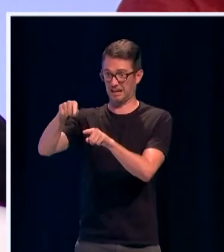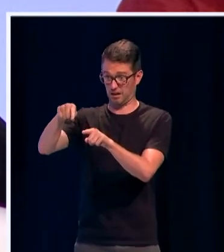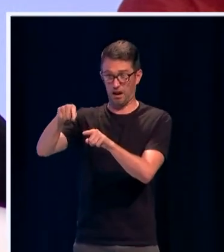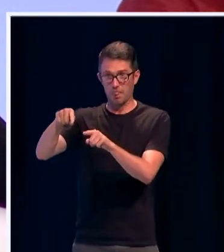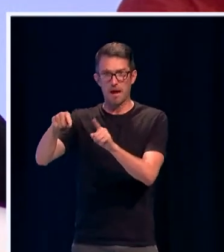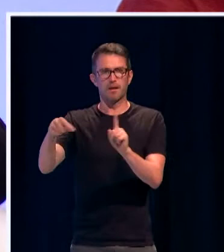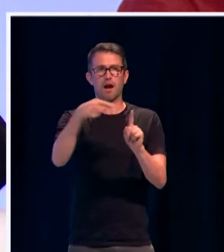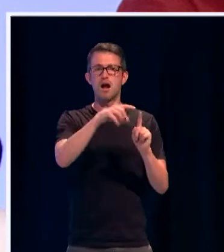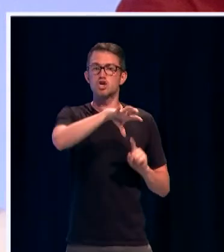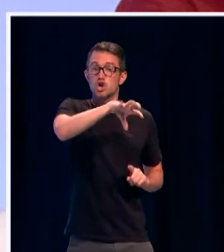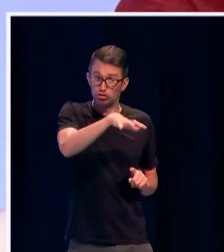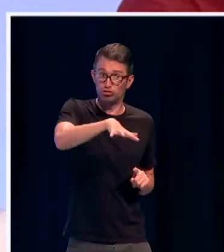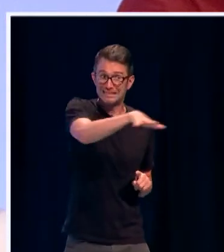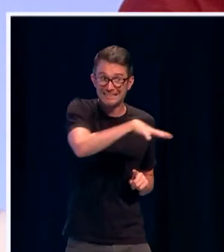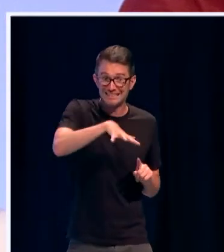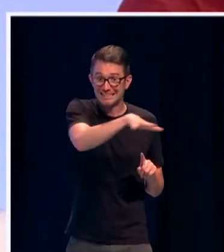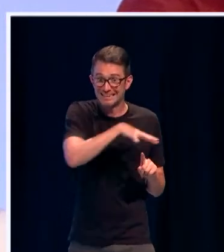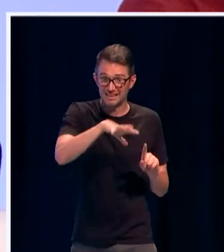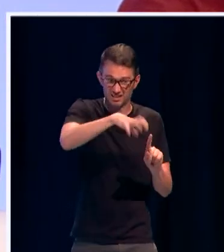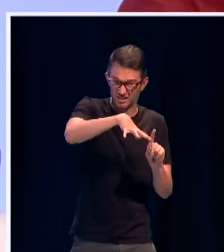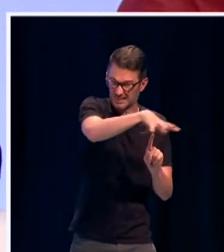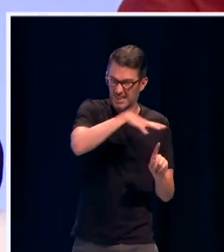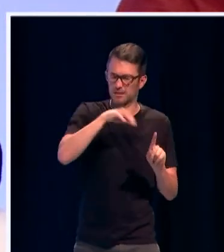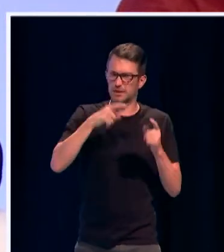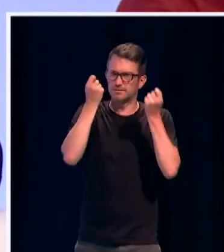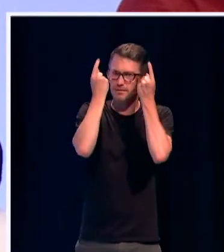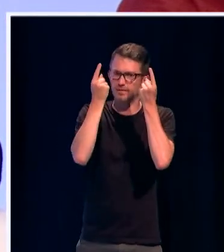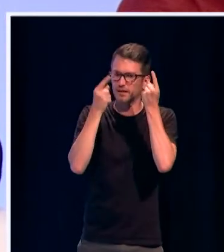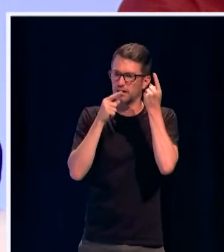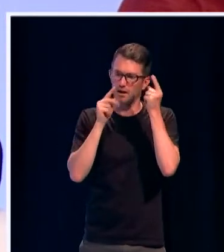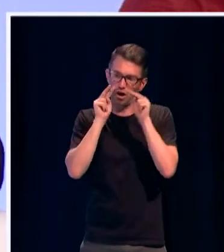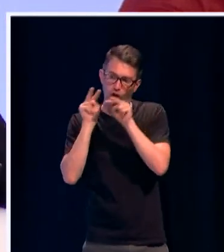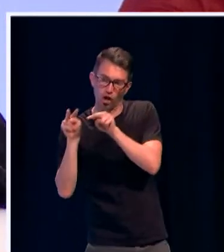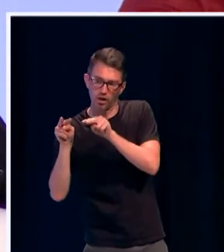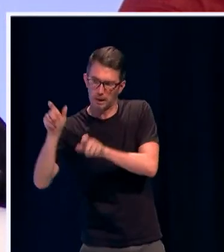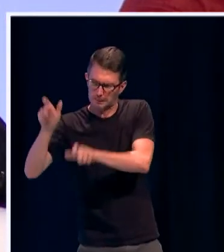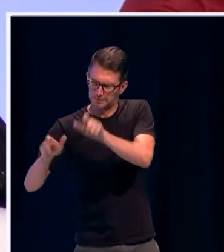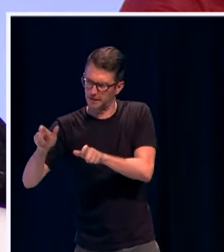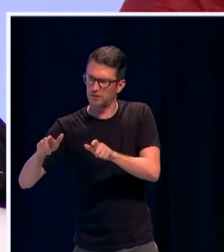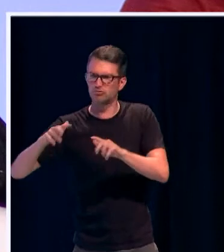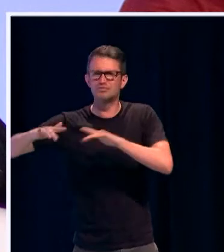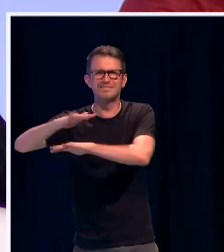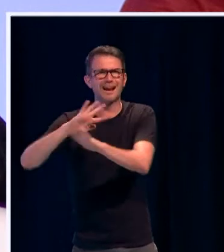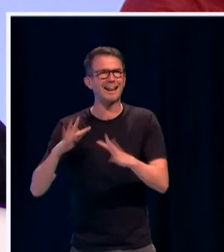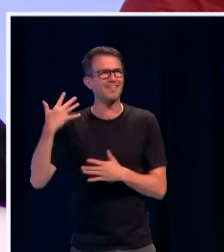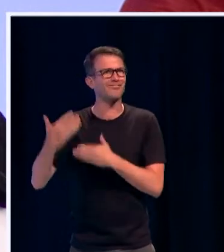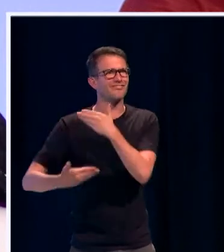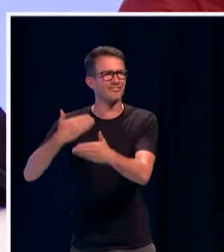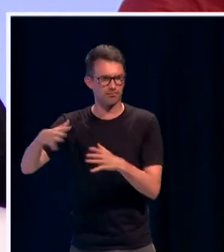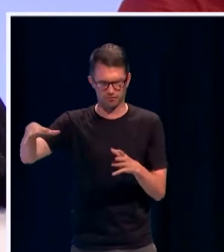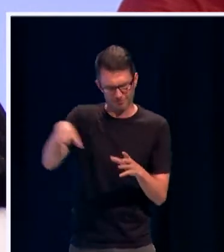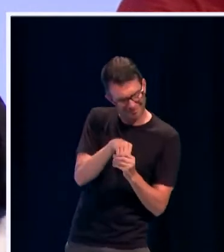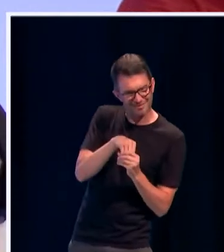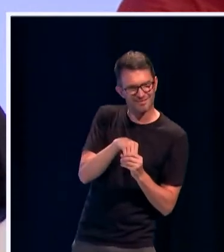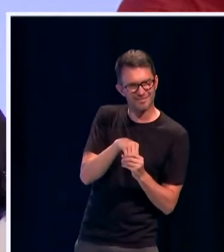it cannot do without them. Yeah. It cannot. Yeah. And that's why should be a